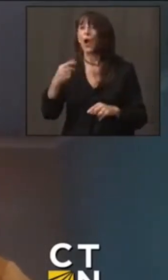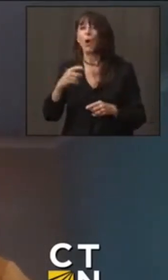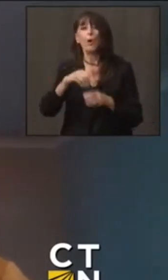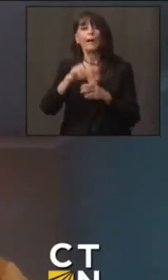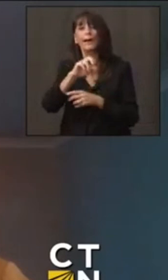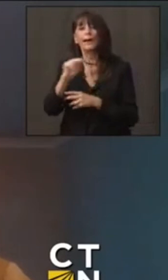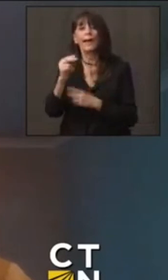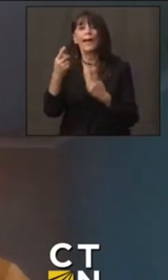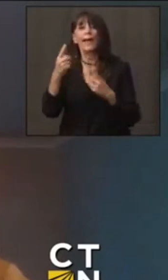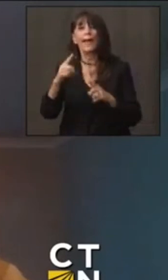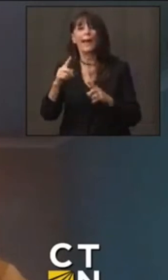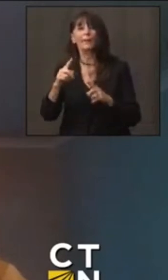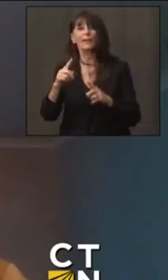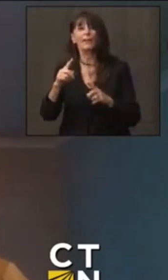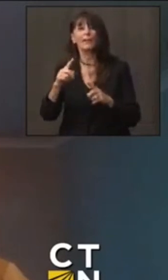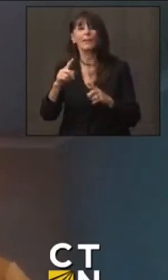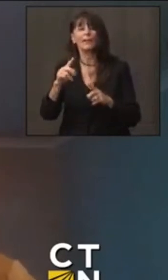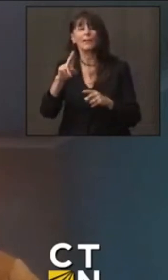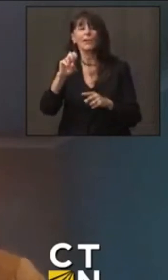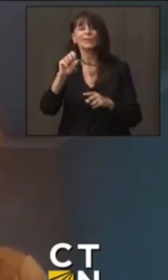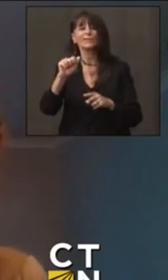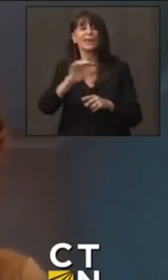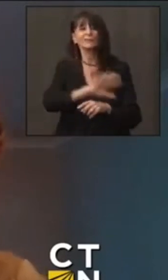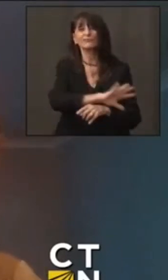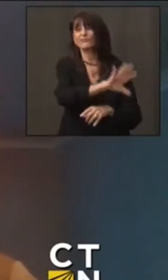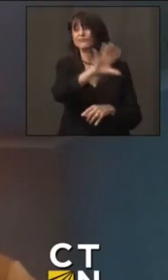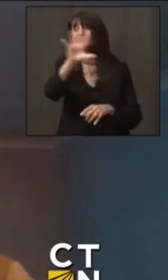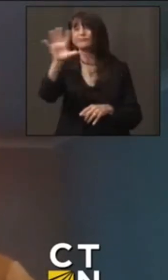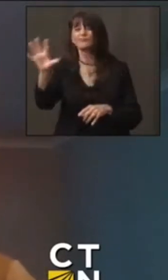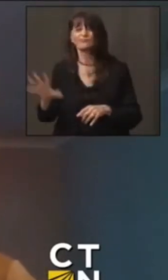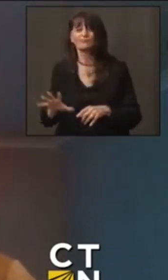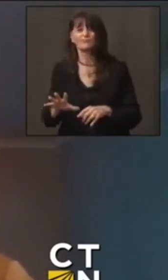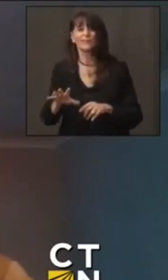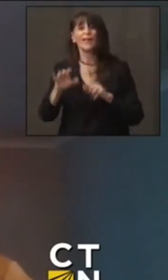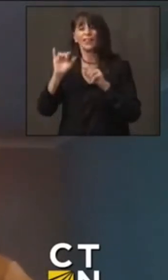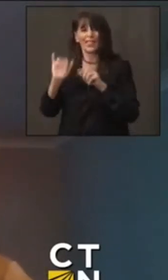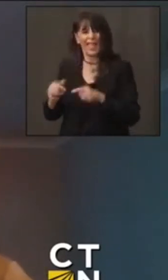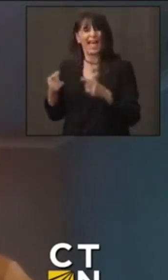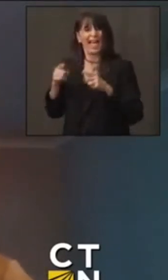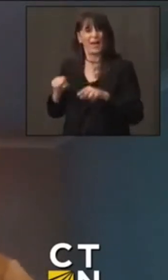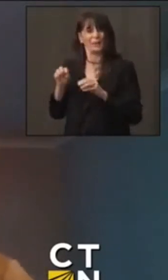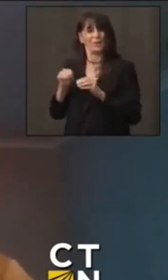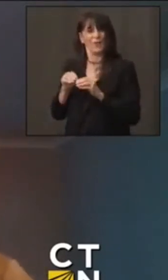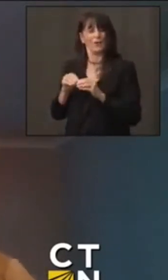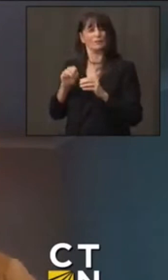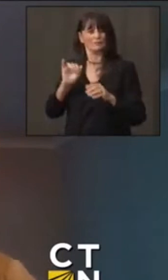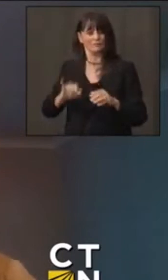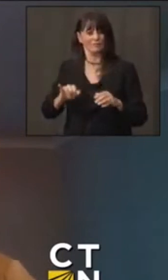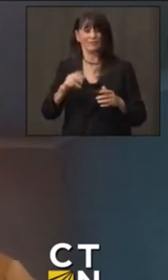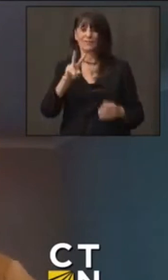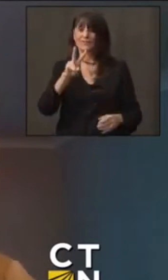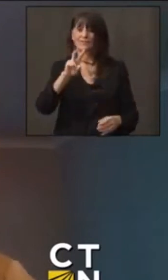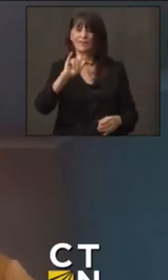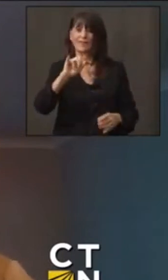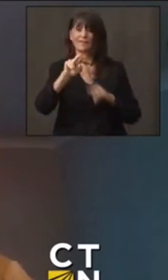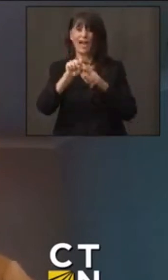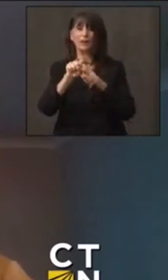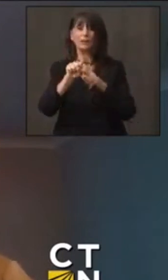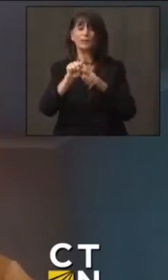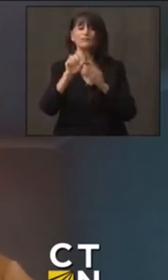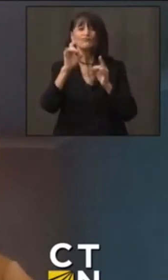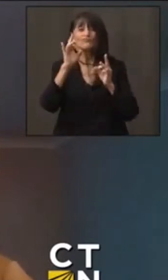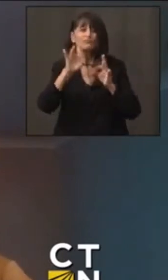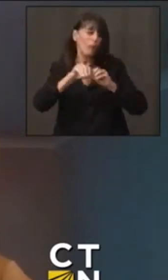indicated when she was here last week, that is the type of transmission that we're seeing. This virus is extremely